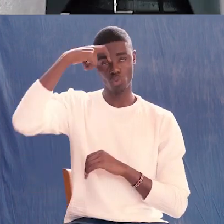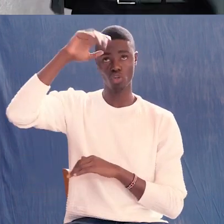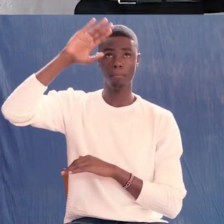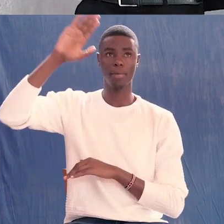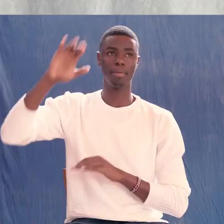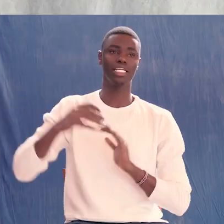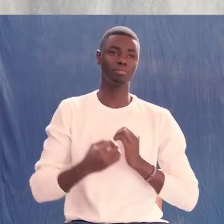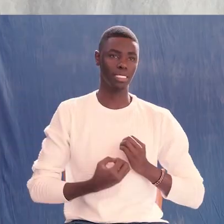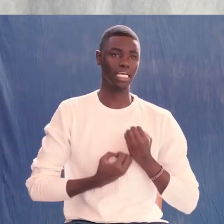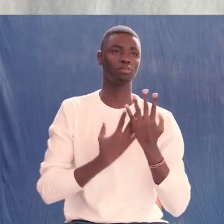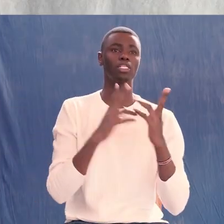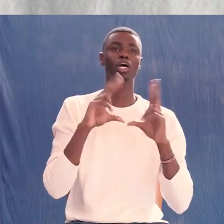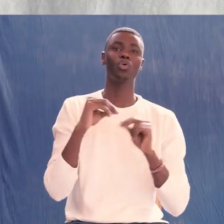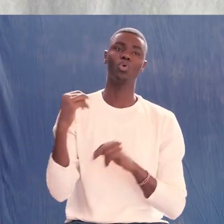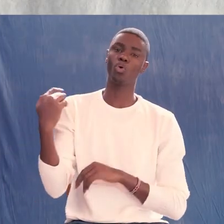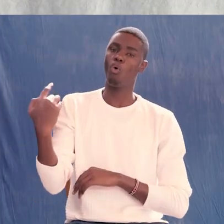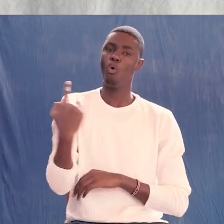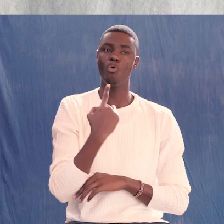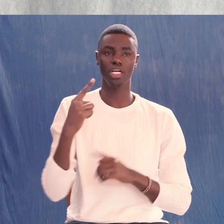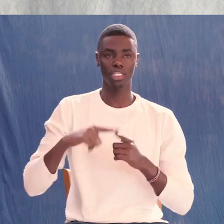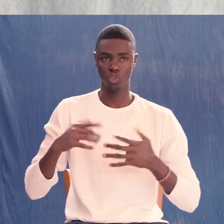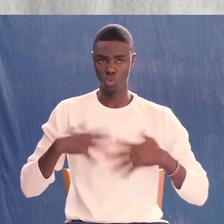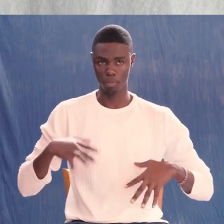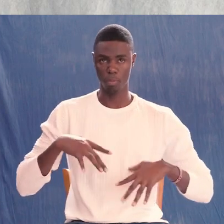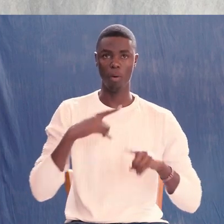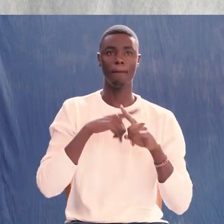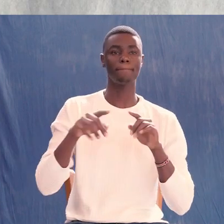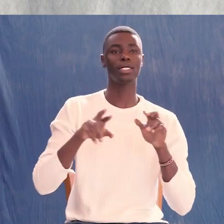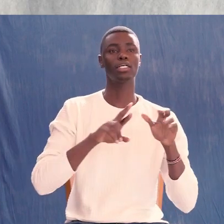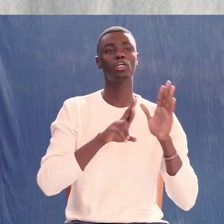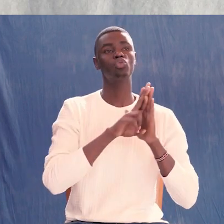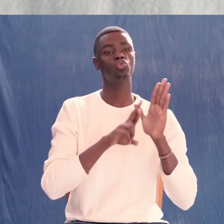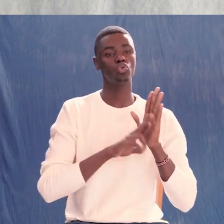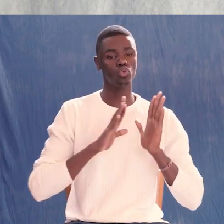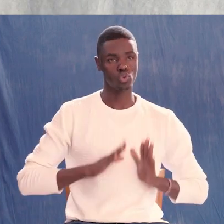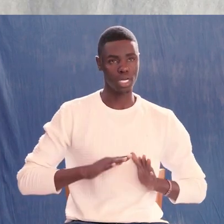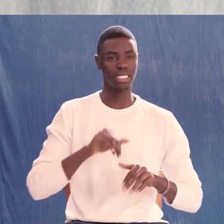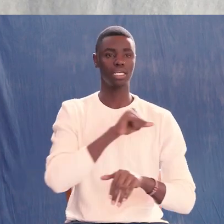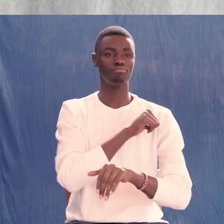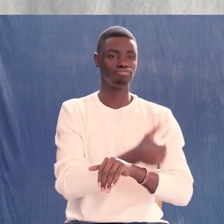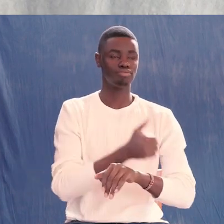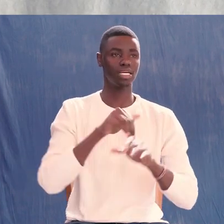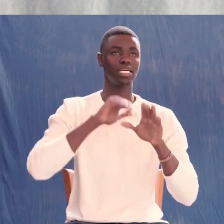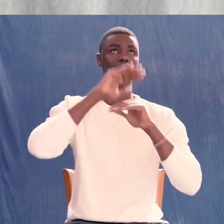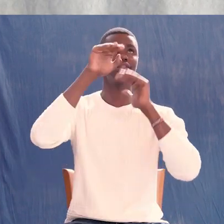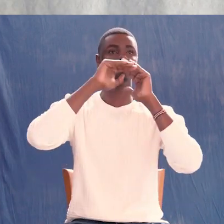being expressed not just to people but to rulers and authorities in the heavenly realms.